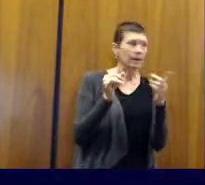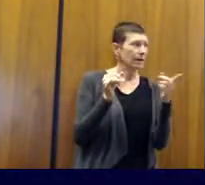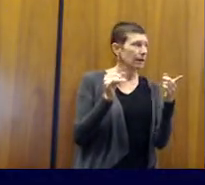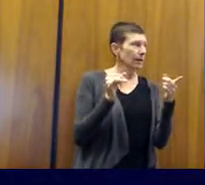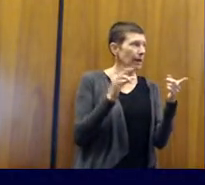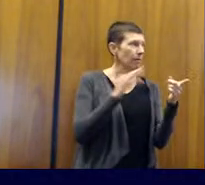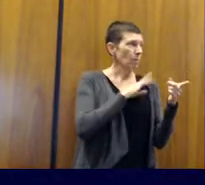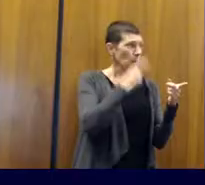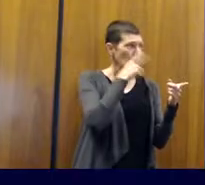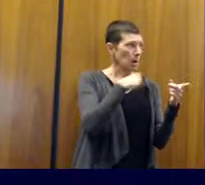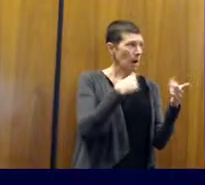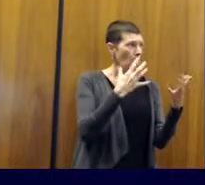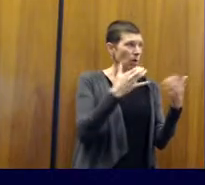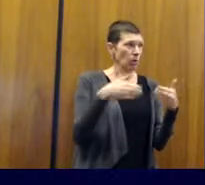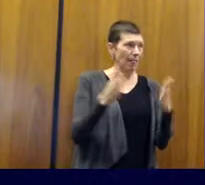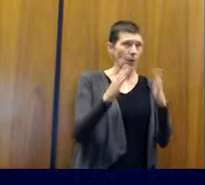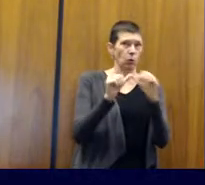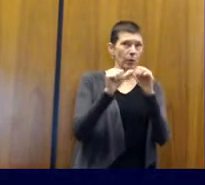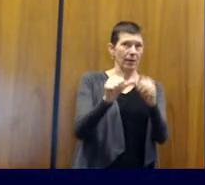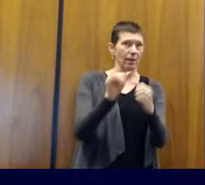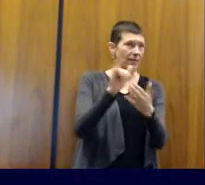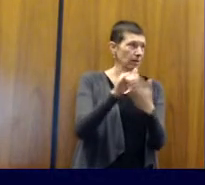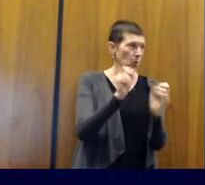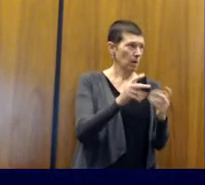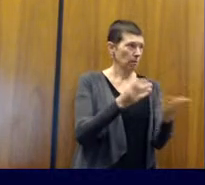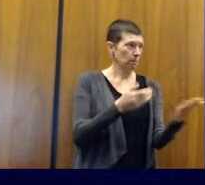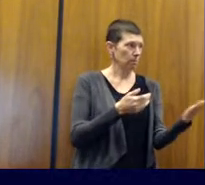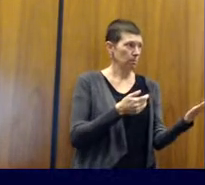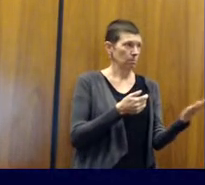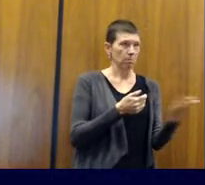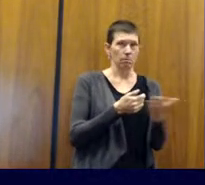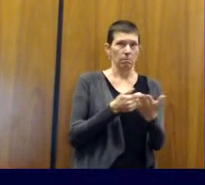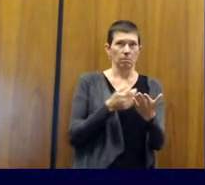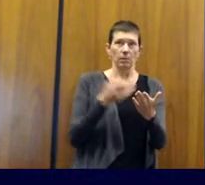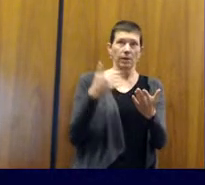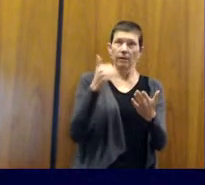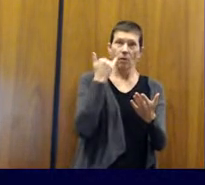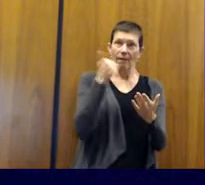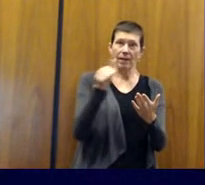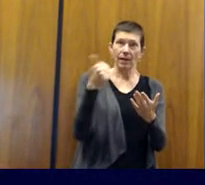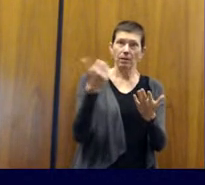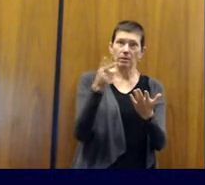board's okay with it, I'd like to allow her to continue if that's okay. If you had anything else.